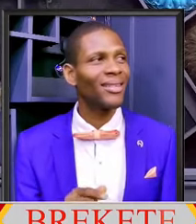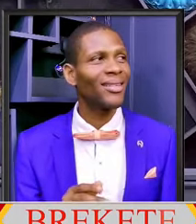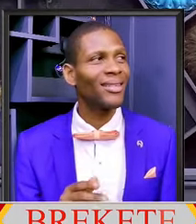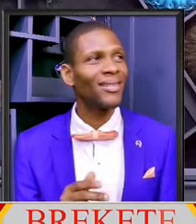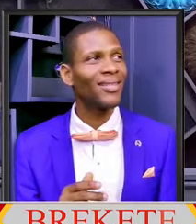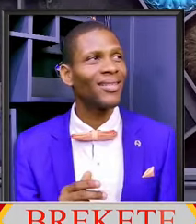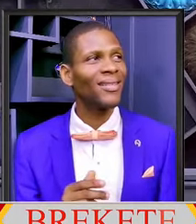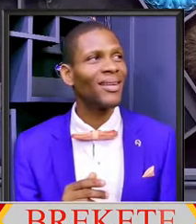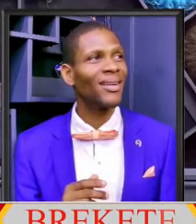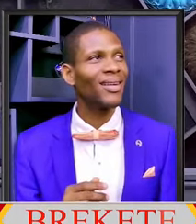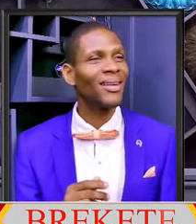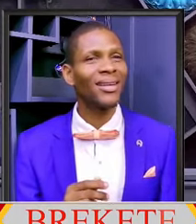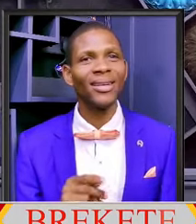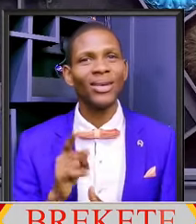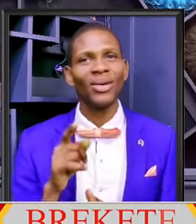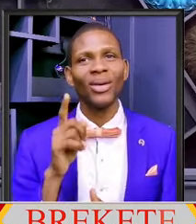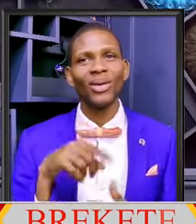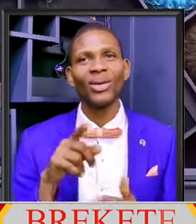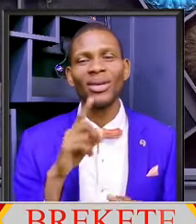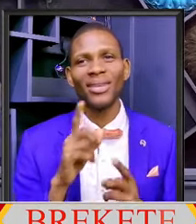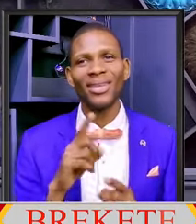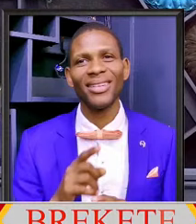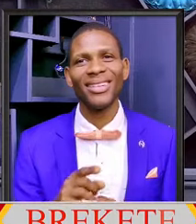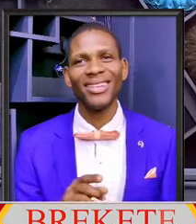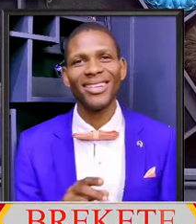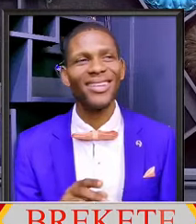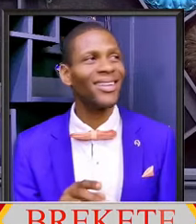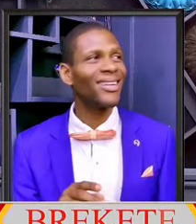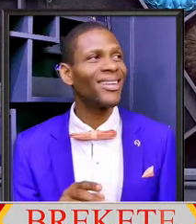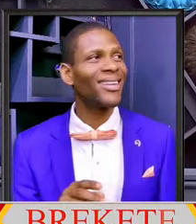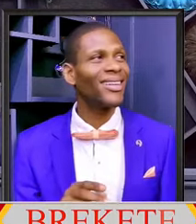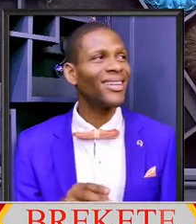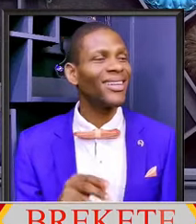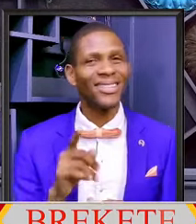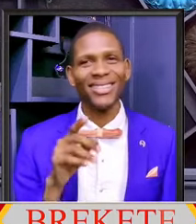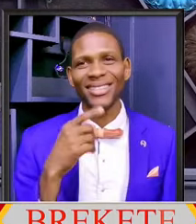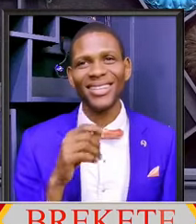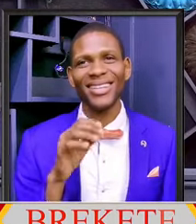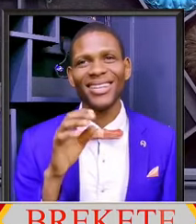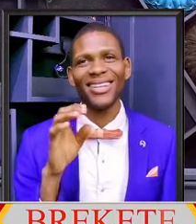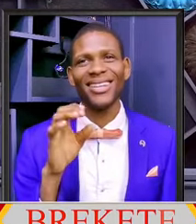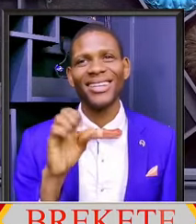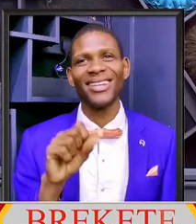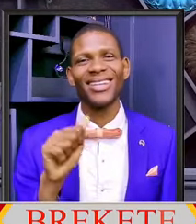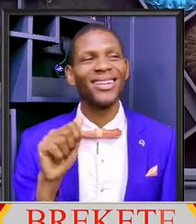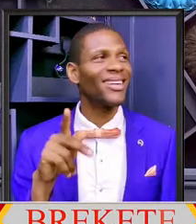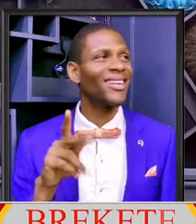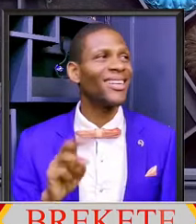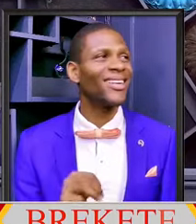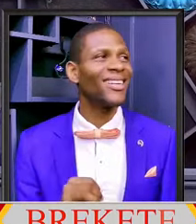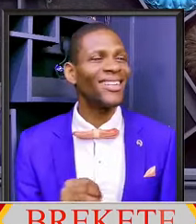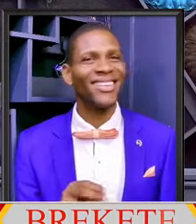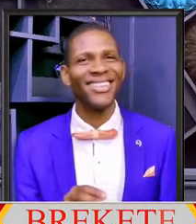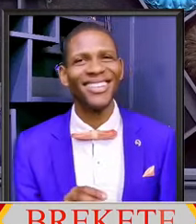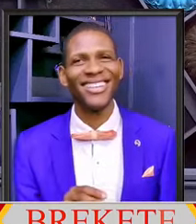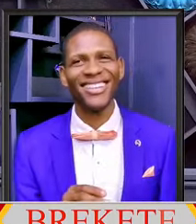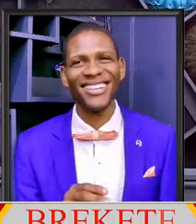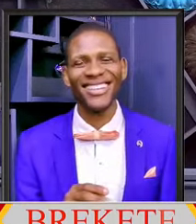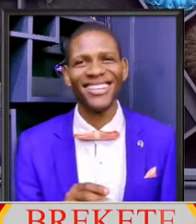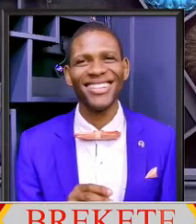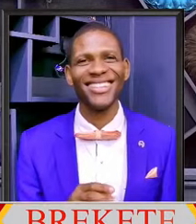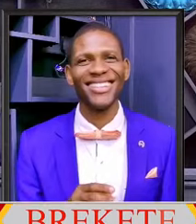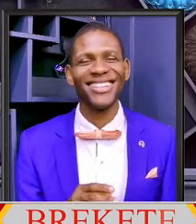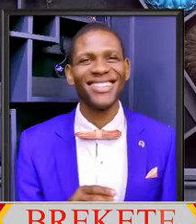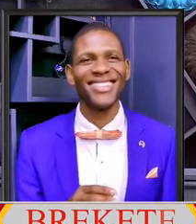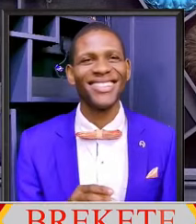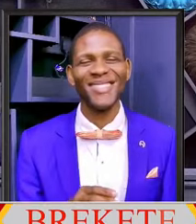Wait. You waiting, you talk. You not say na Eka. Oh, Saka.